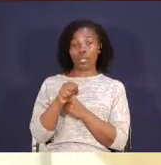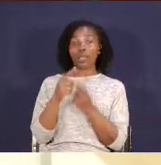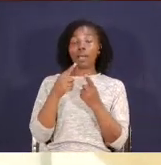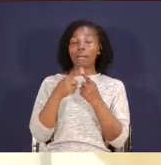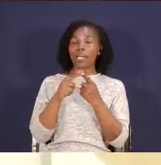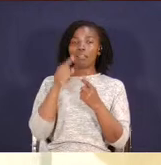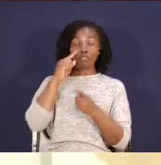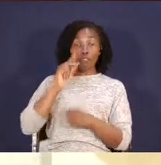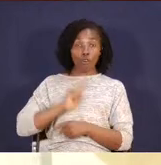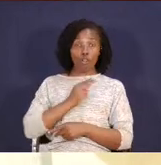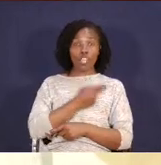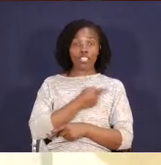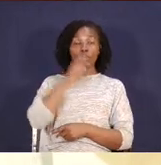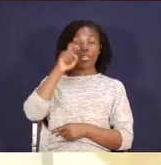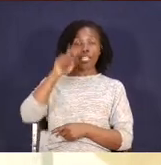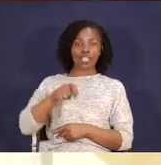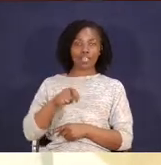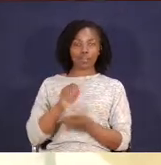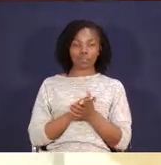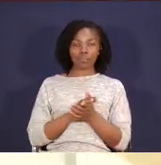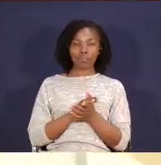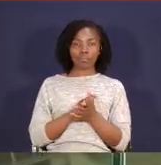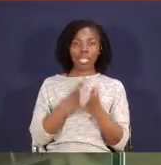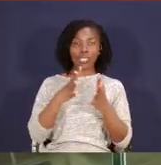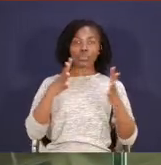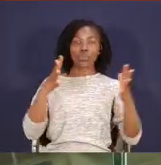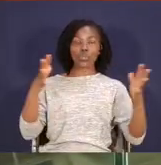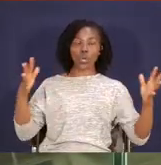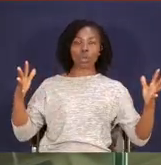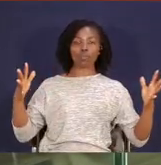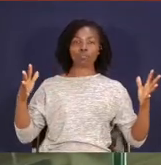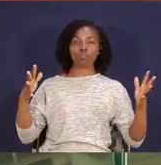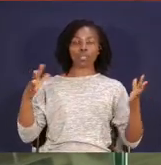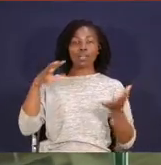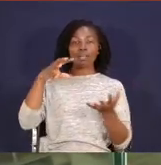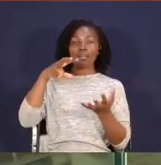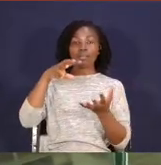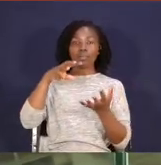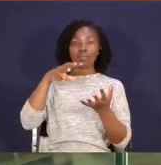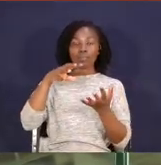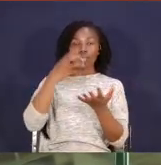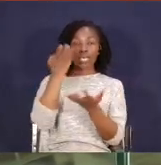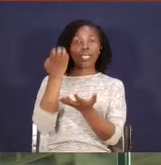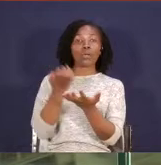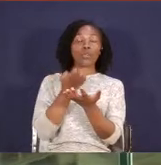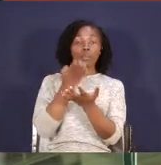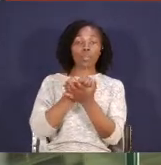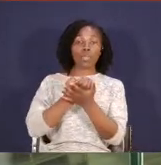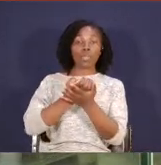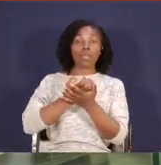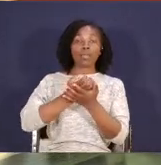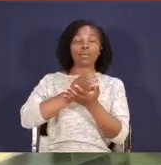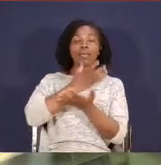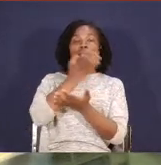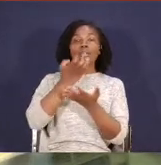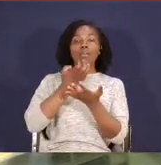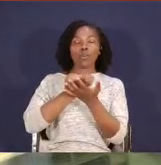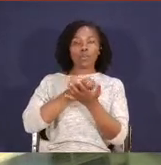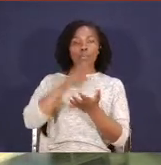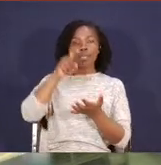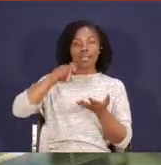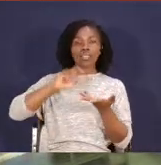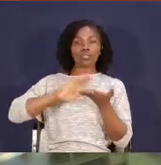and thrive, we have to grow the cake? I think that's the only way. Make the cake larger. Work with